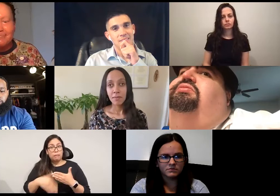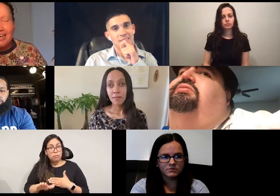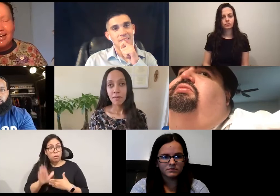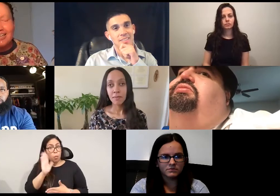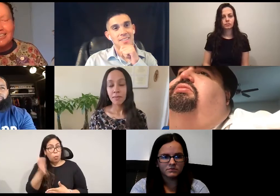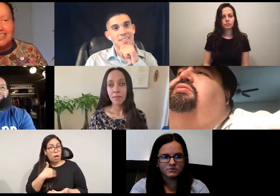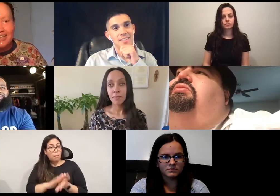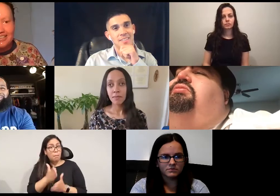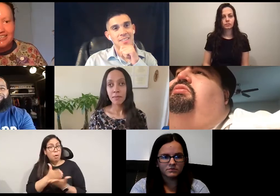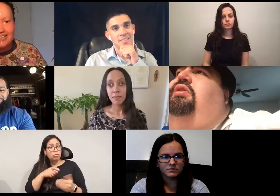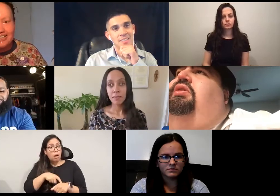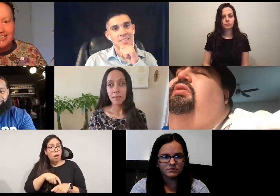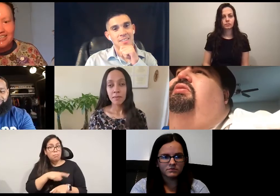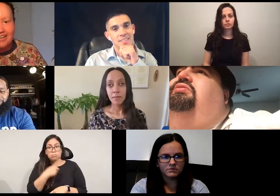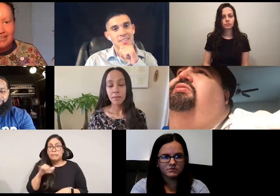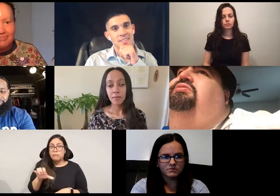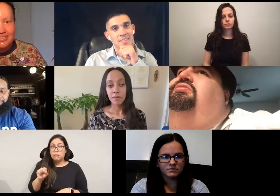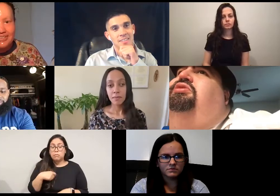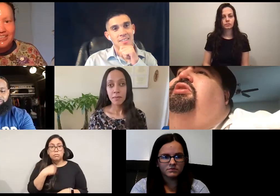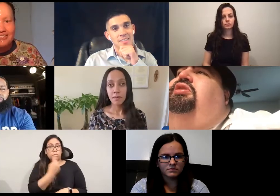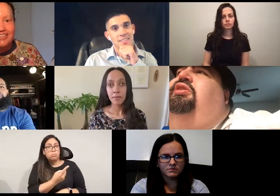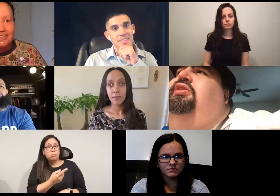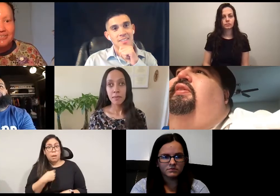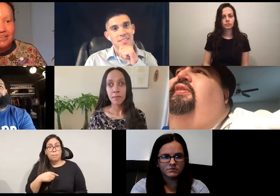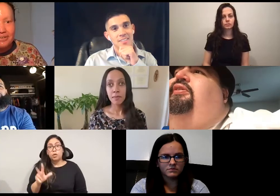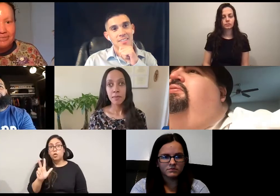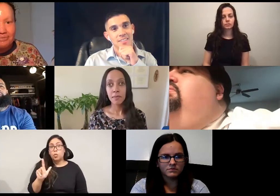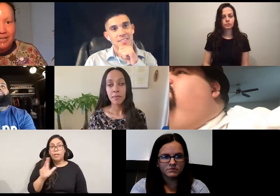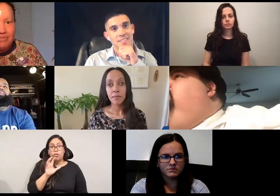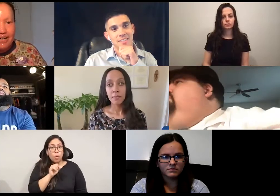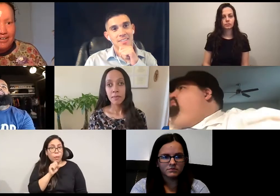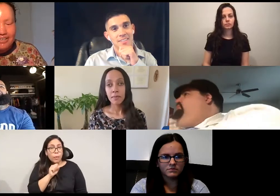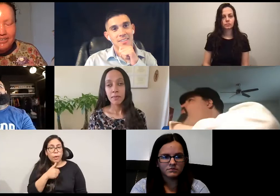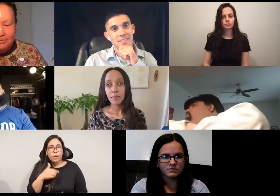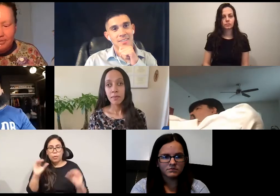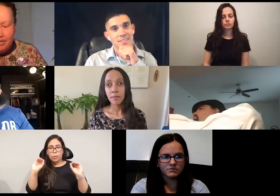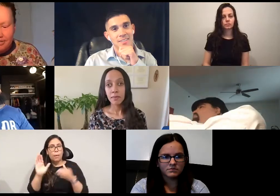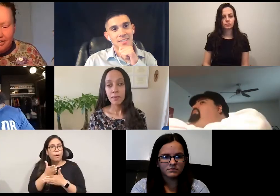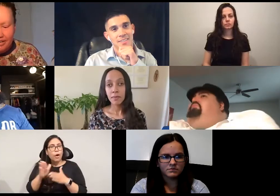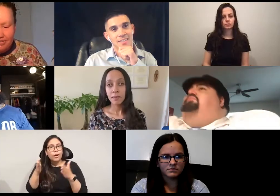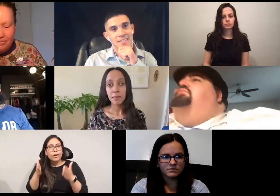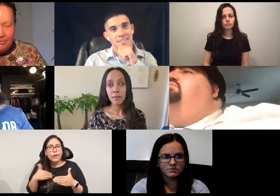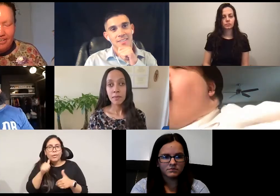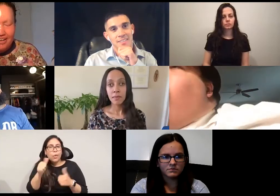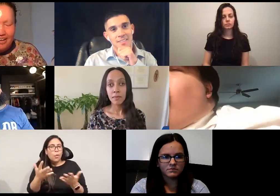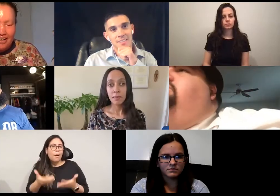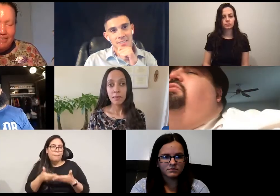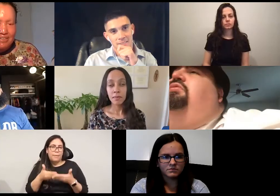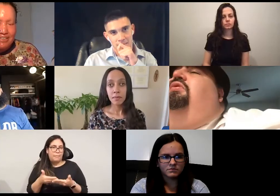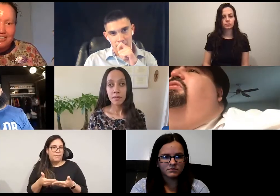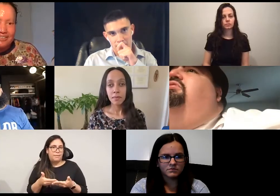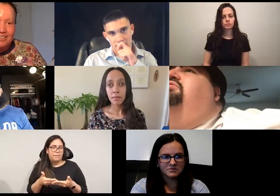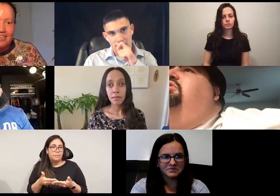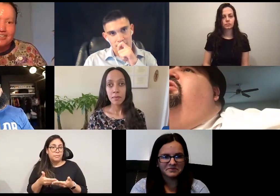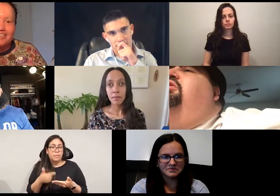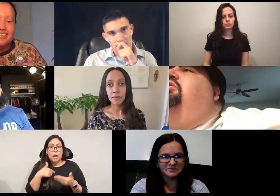part-time? And he said, yes. And I said, I am 23 years old. I don't have a partner. I don't want a baby at the moment.